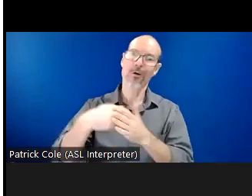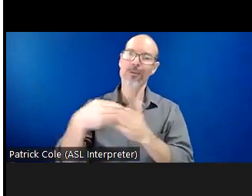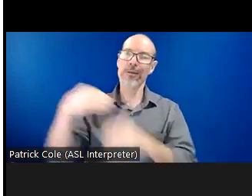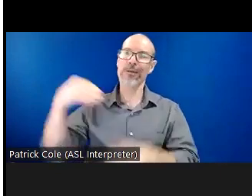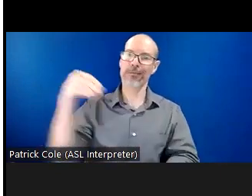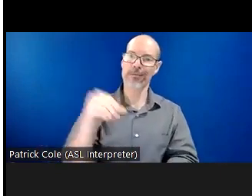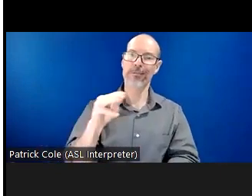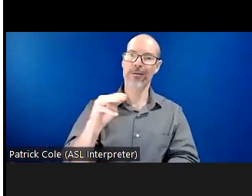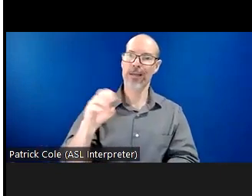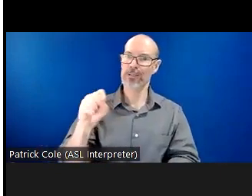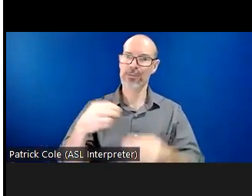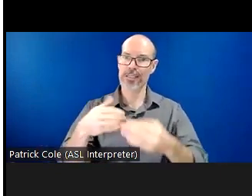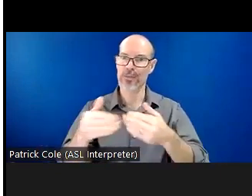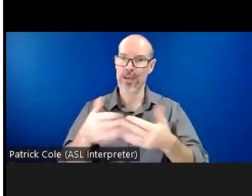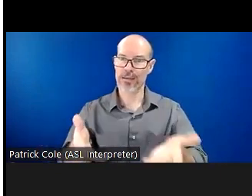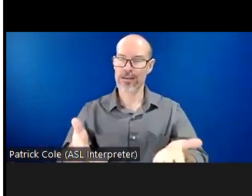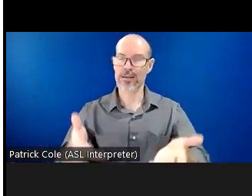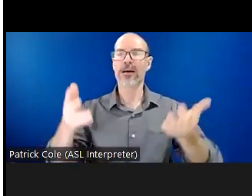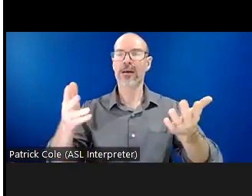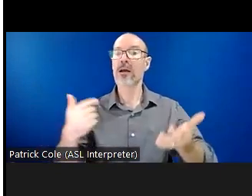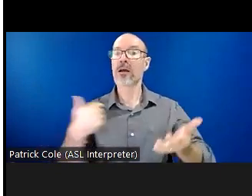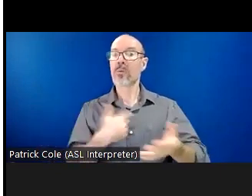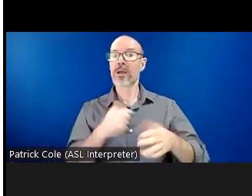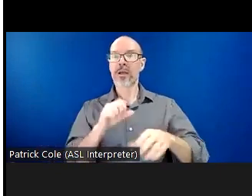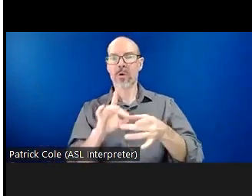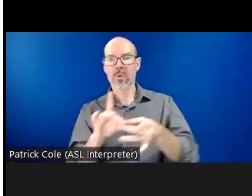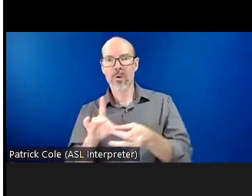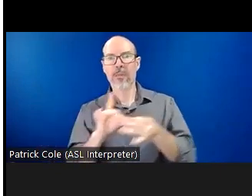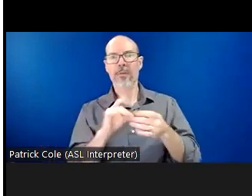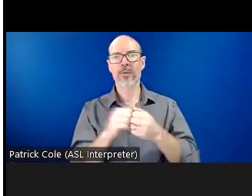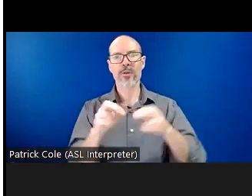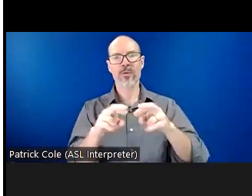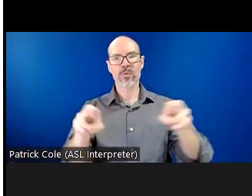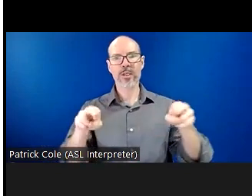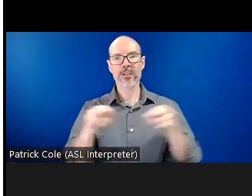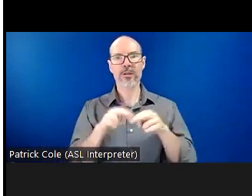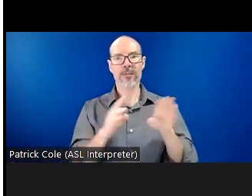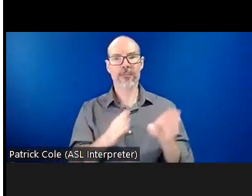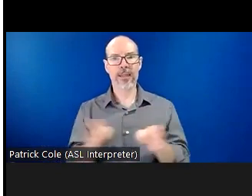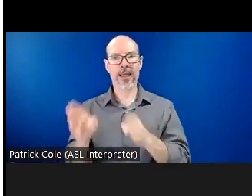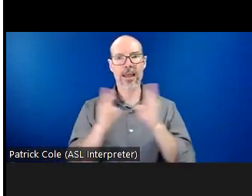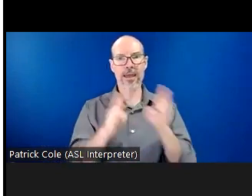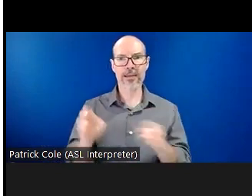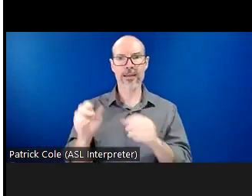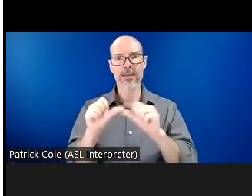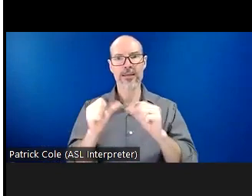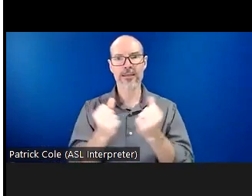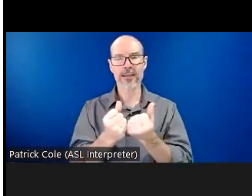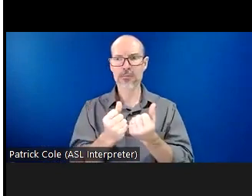with the regional planning agencies. We have a pretty good sense of all of the applications that are in the